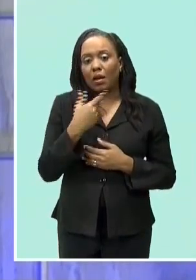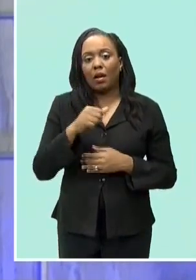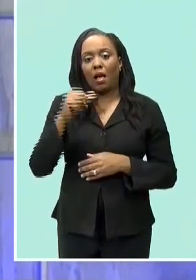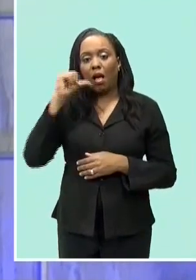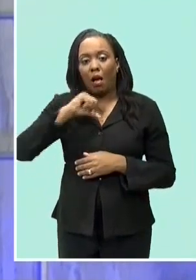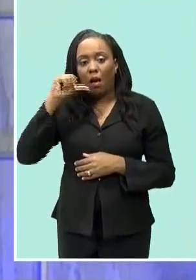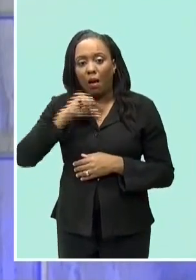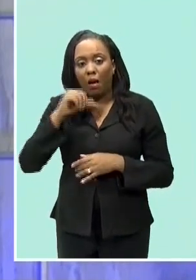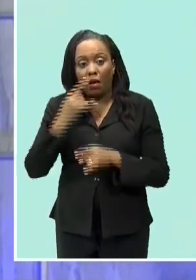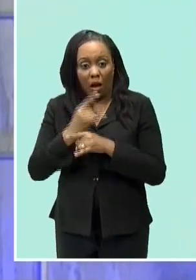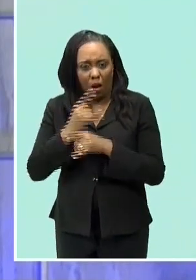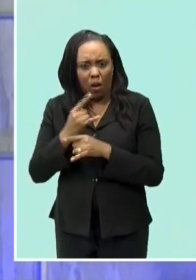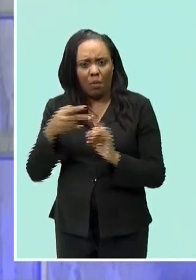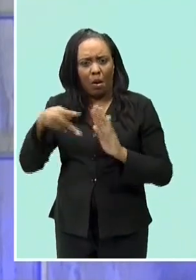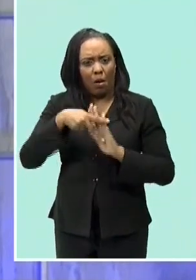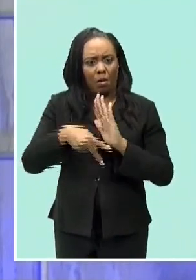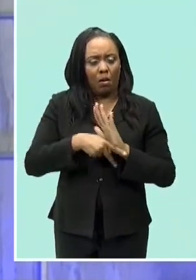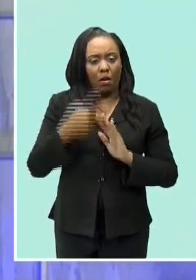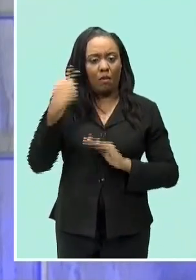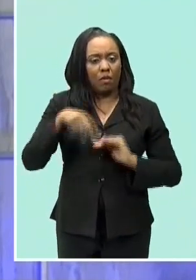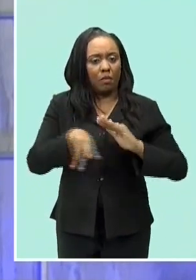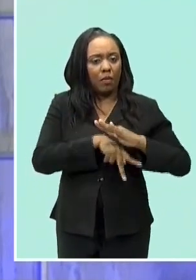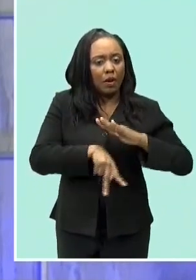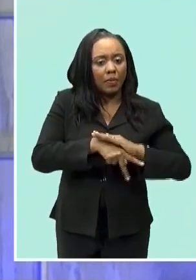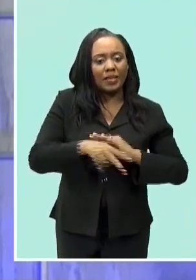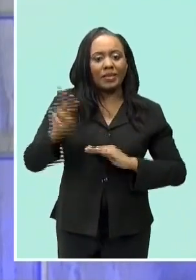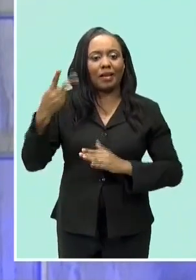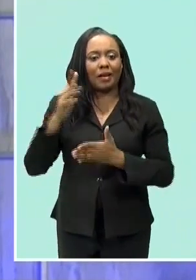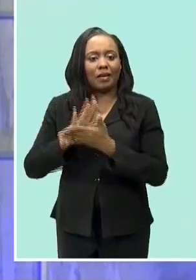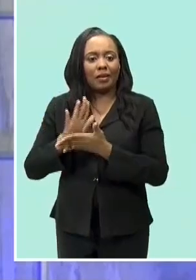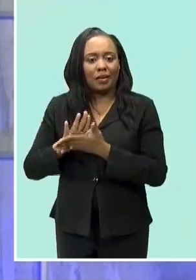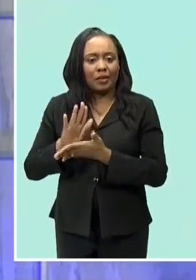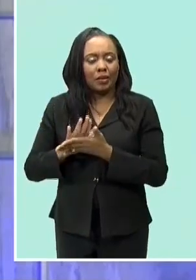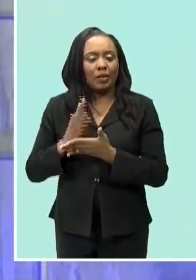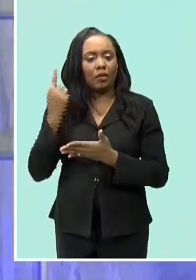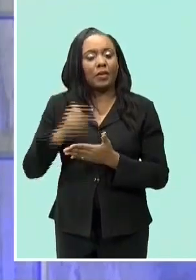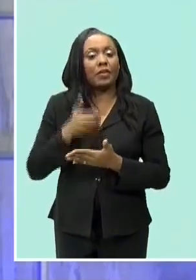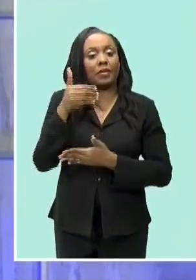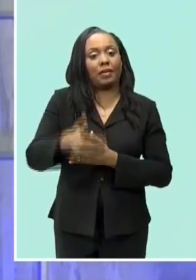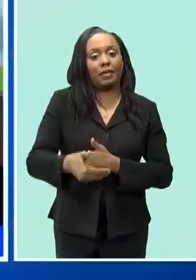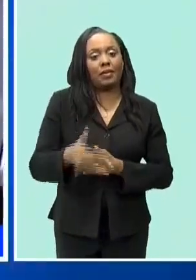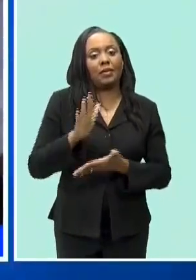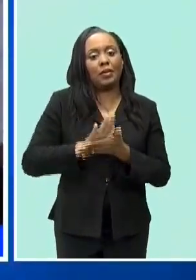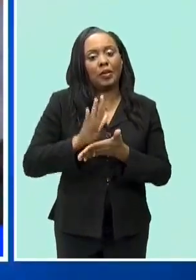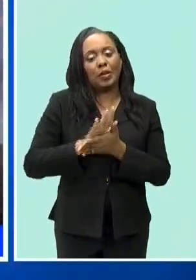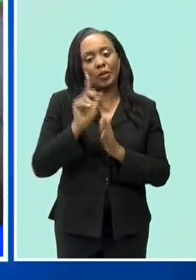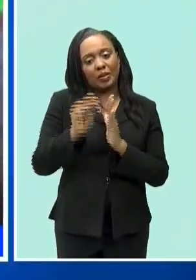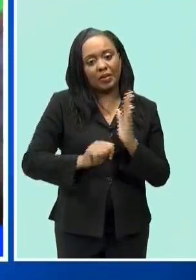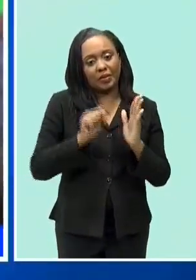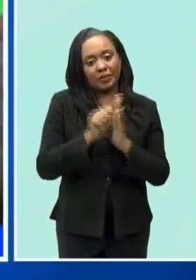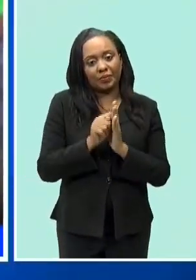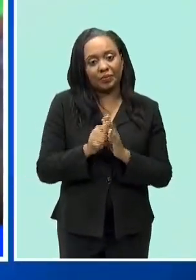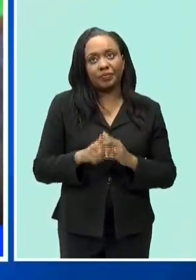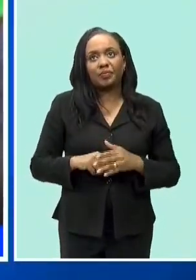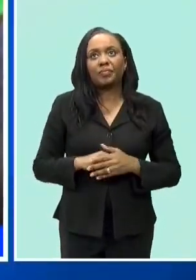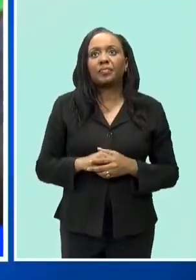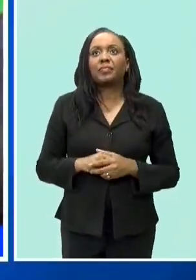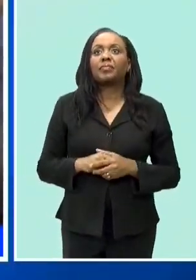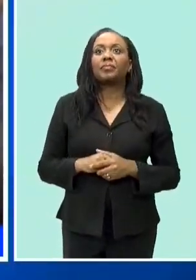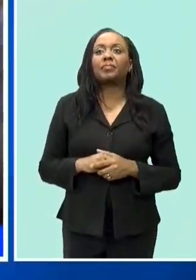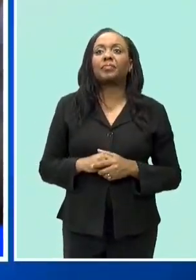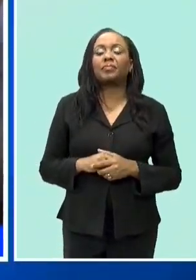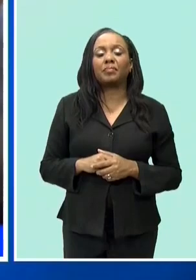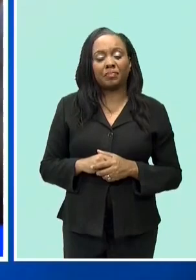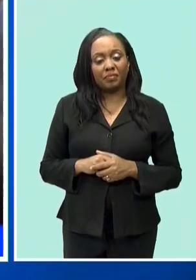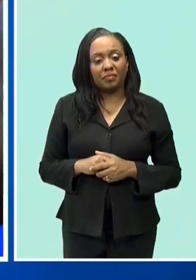secondary schools at the start of the new school term. We hear more in this MTV report. Dave Alexander, drug control